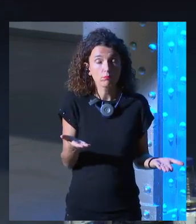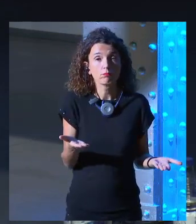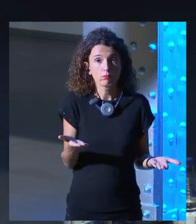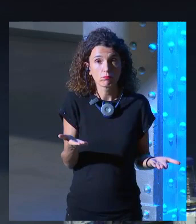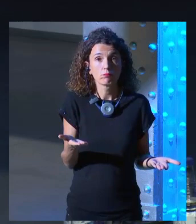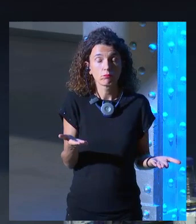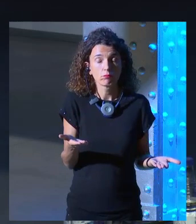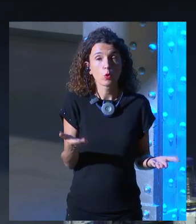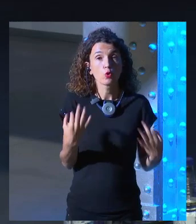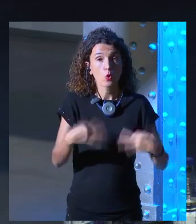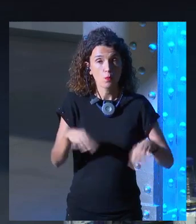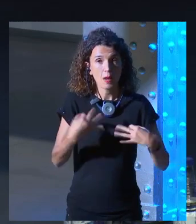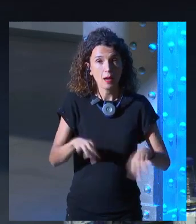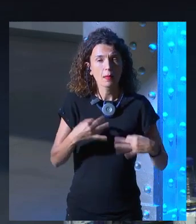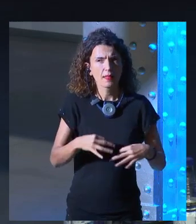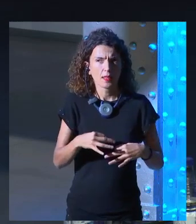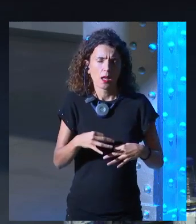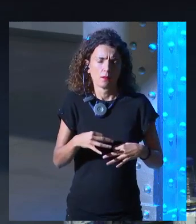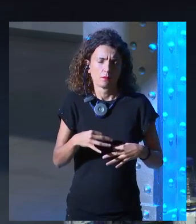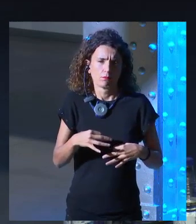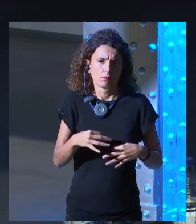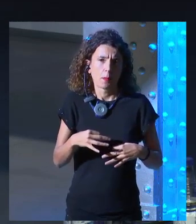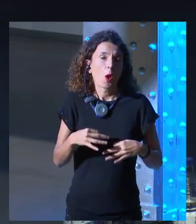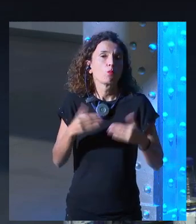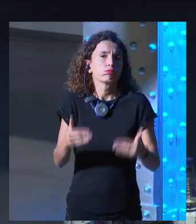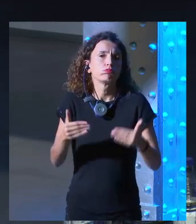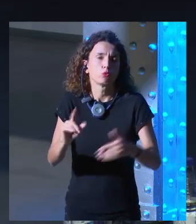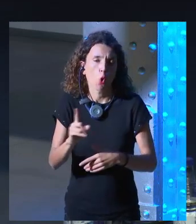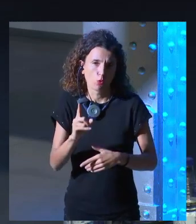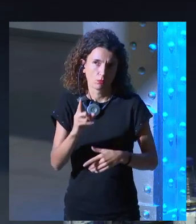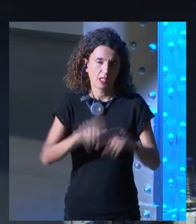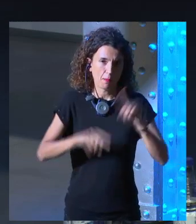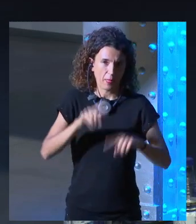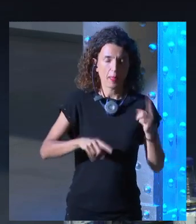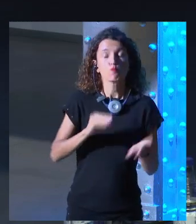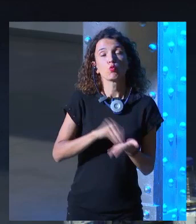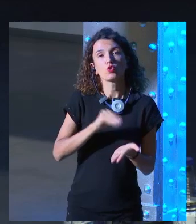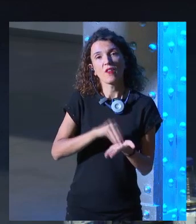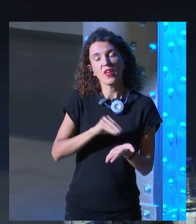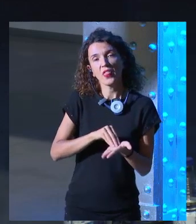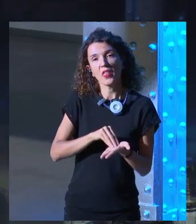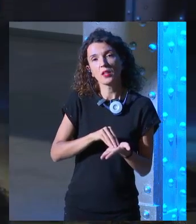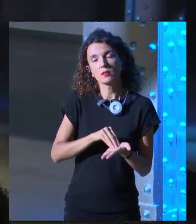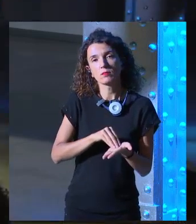generally, not always, men don't read books by women. 11%. What?